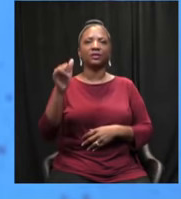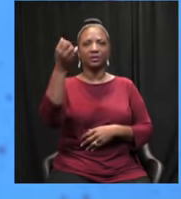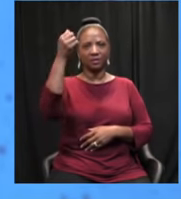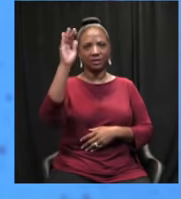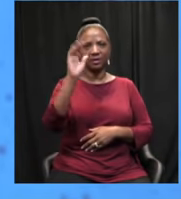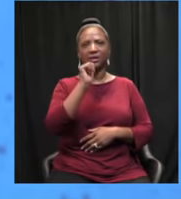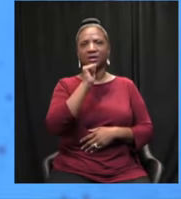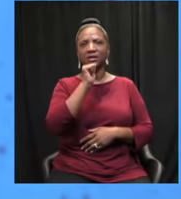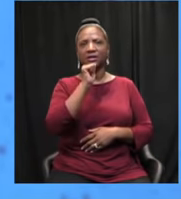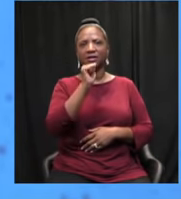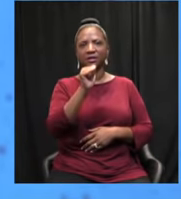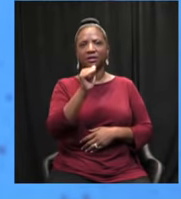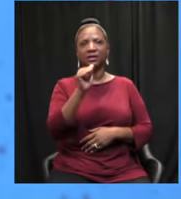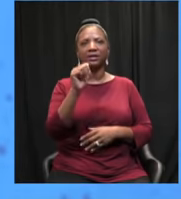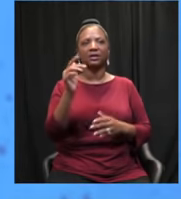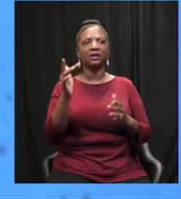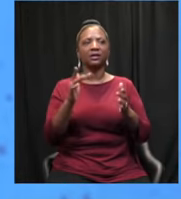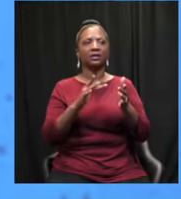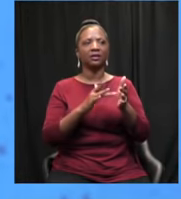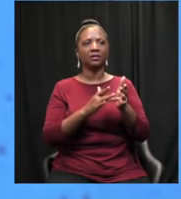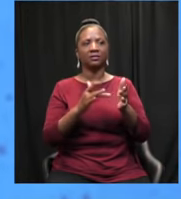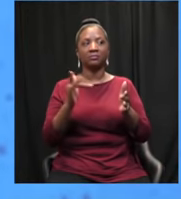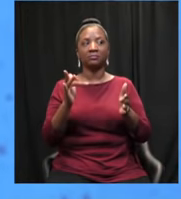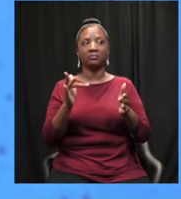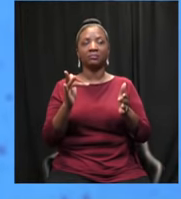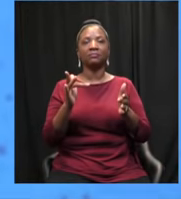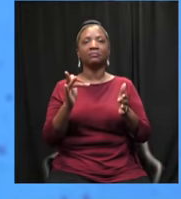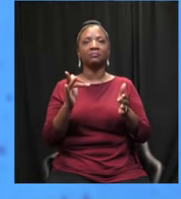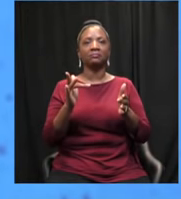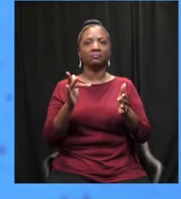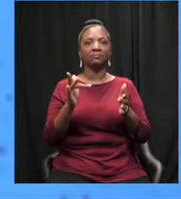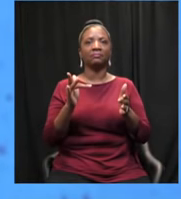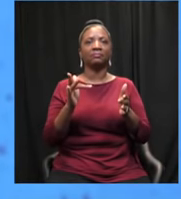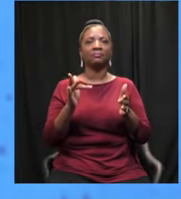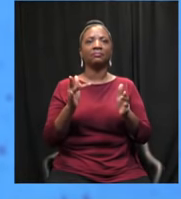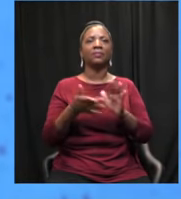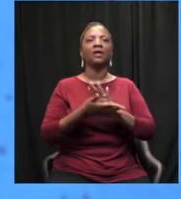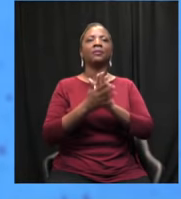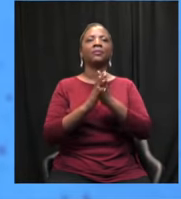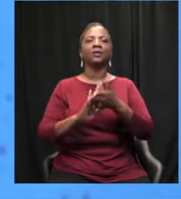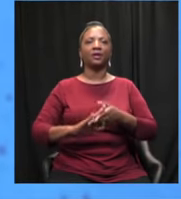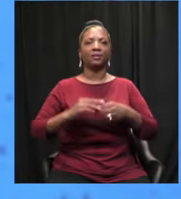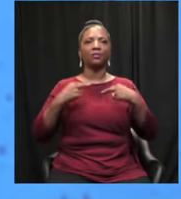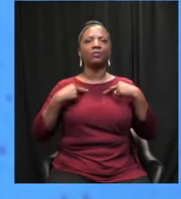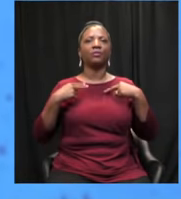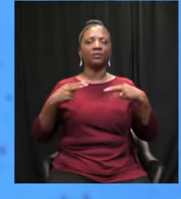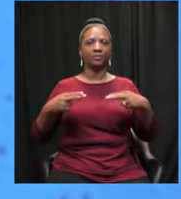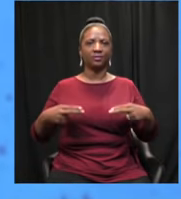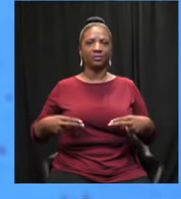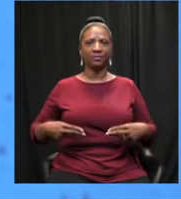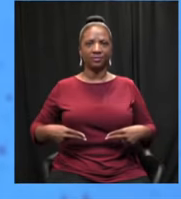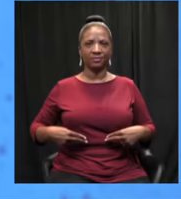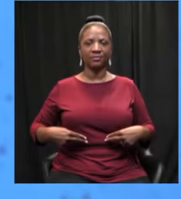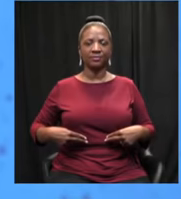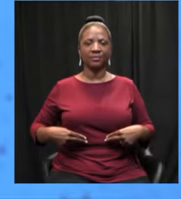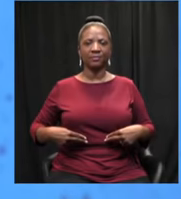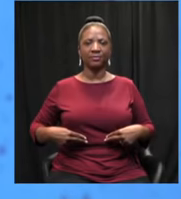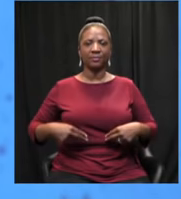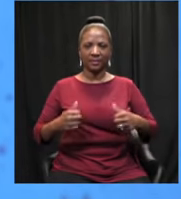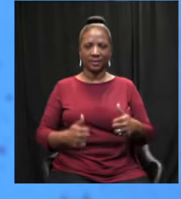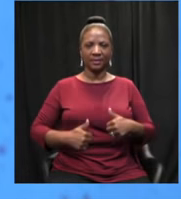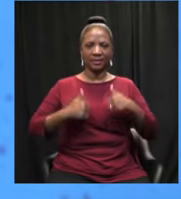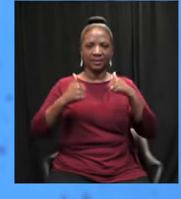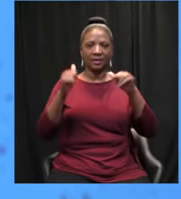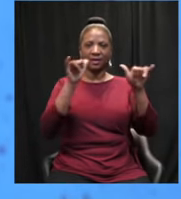to his own advantage. Rather, he made himself nothing by taking the very nature of a servant, being made in